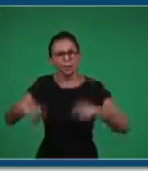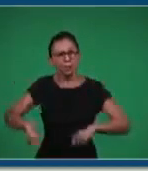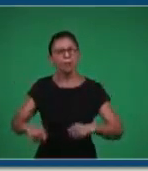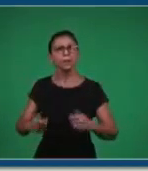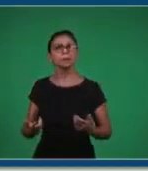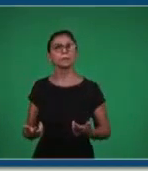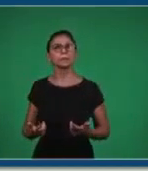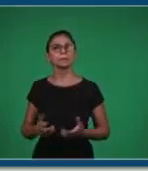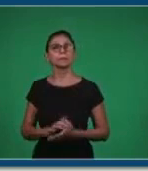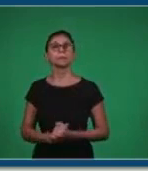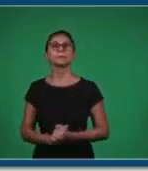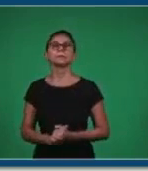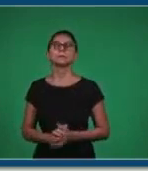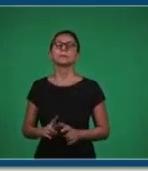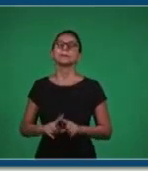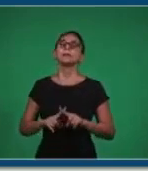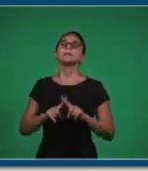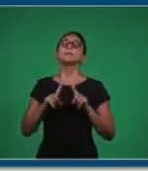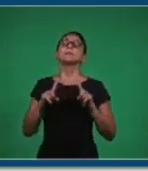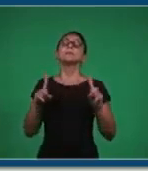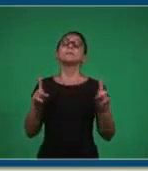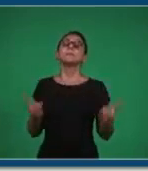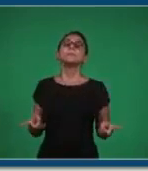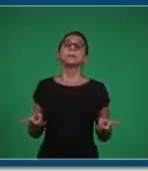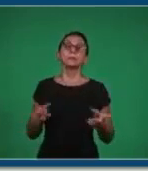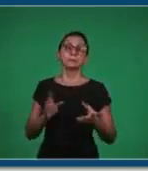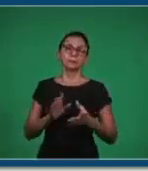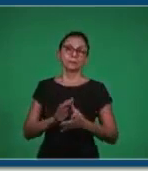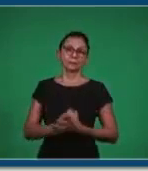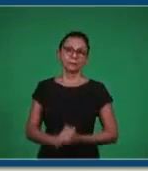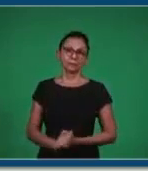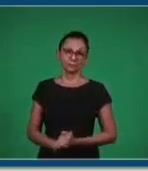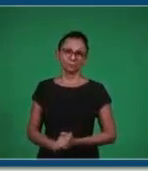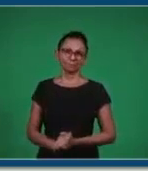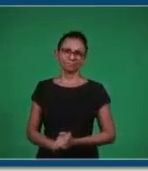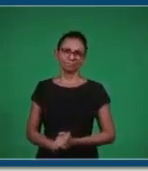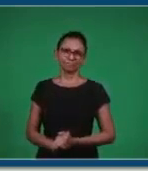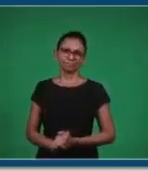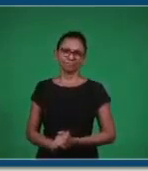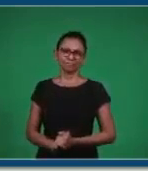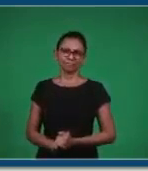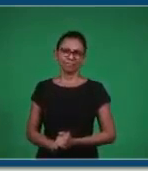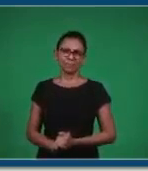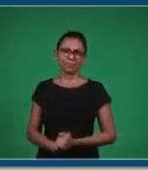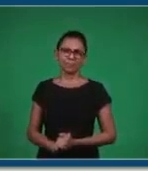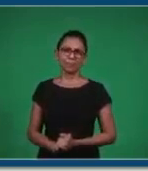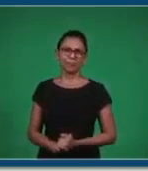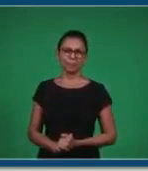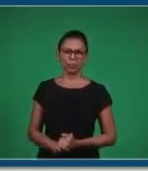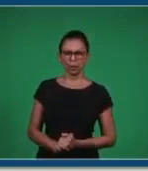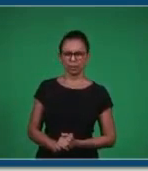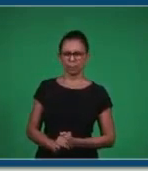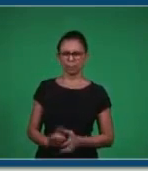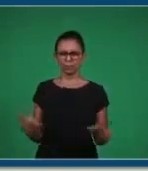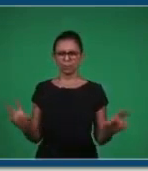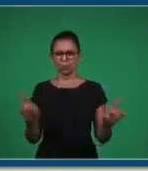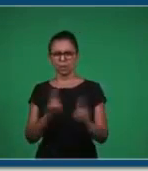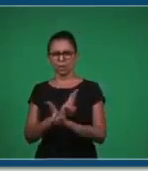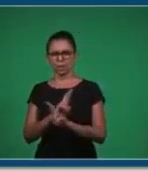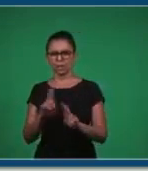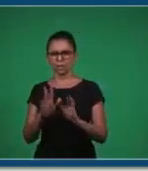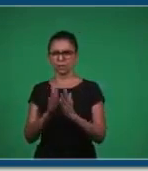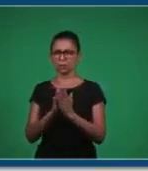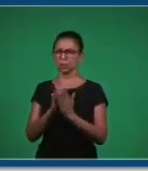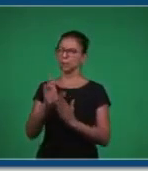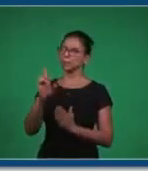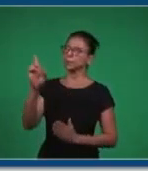to do this. But what is the relationship of all of this to the biblical